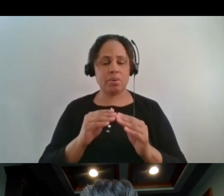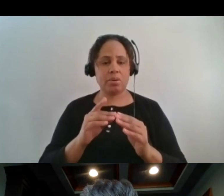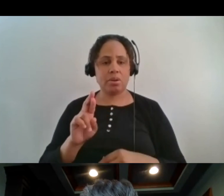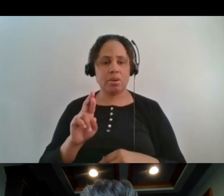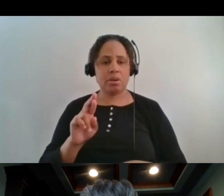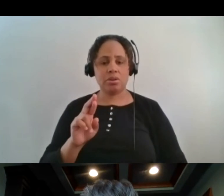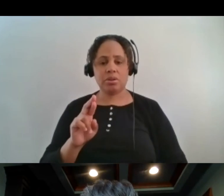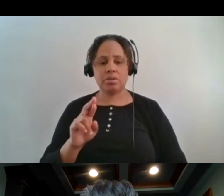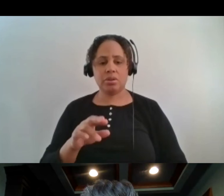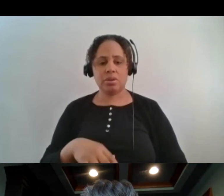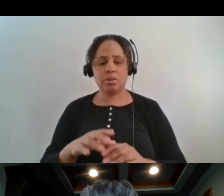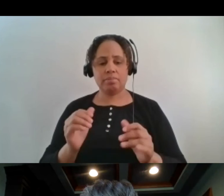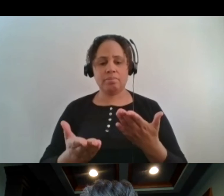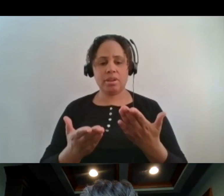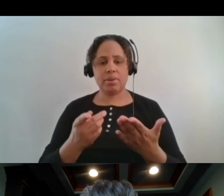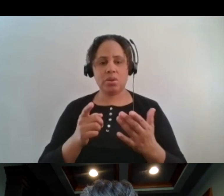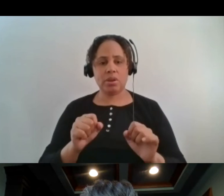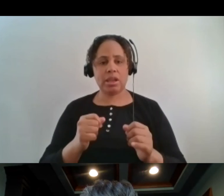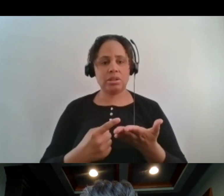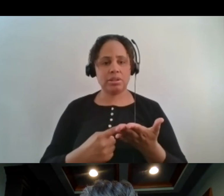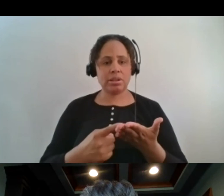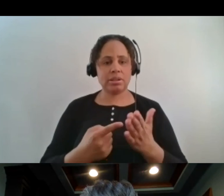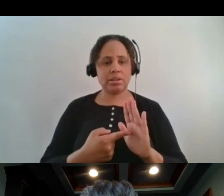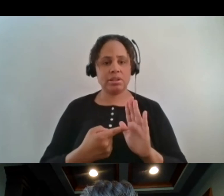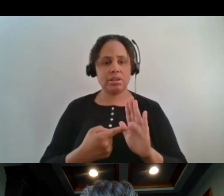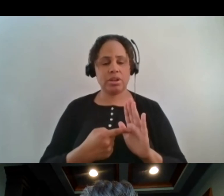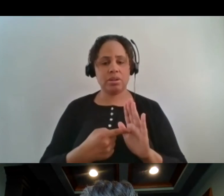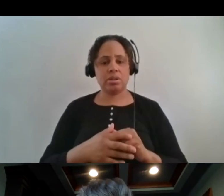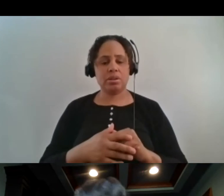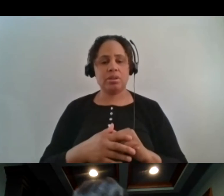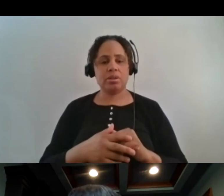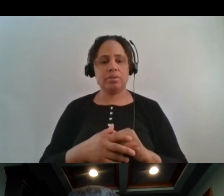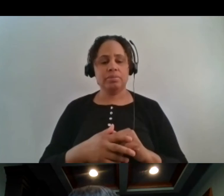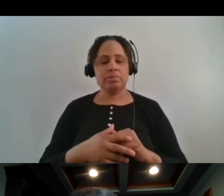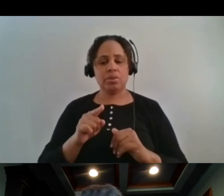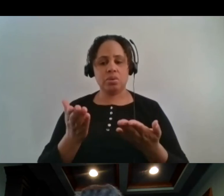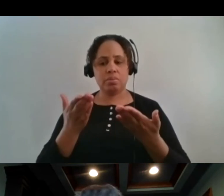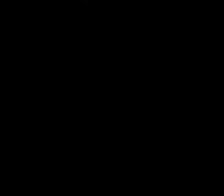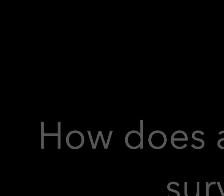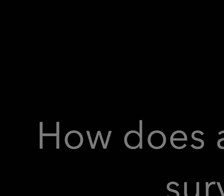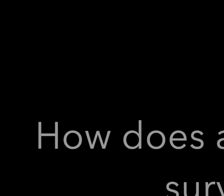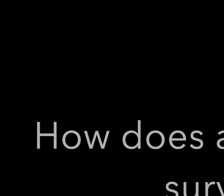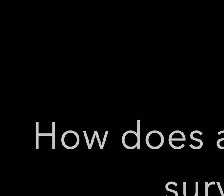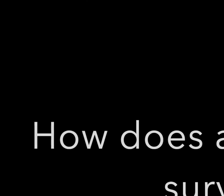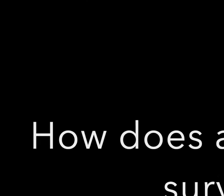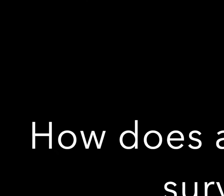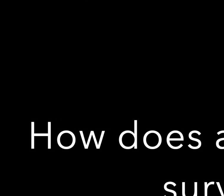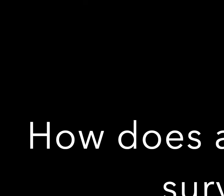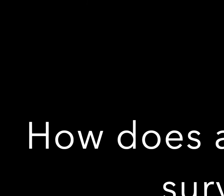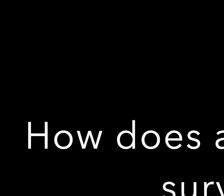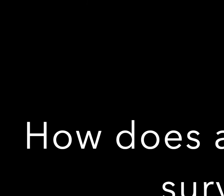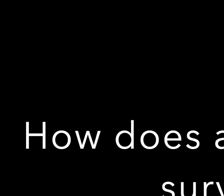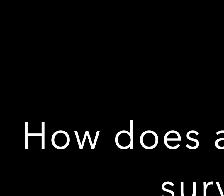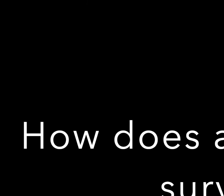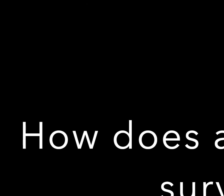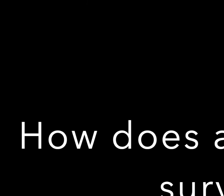talk about this one because you brought up the liver donor aspect. And one question that someone had asked was,